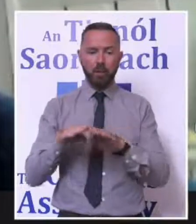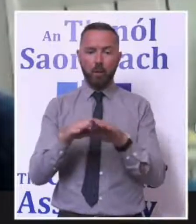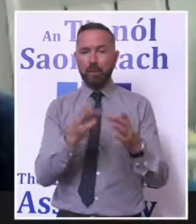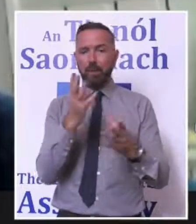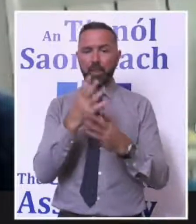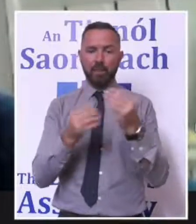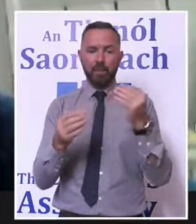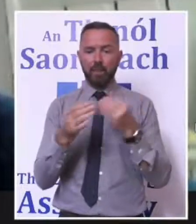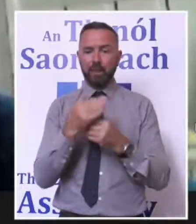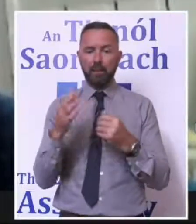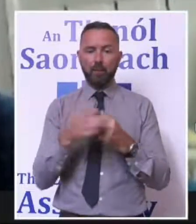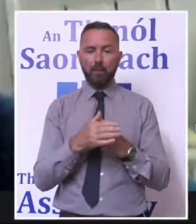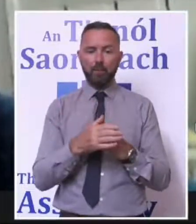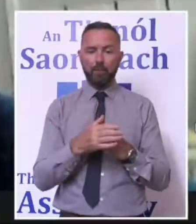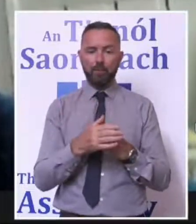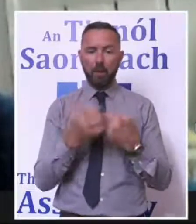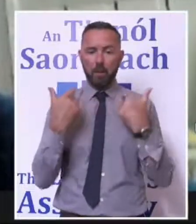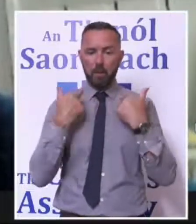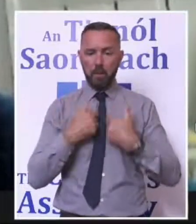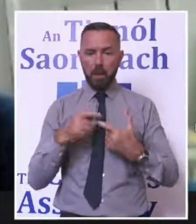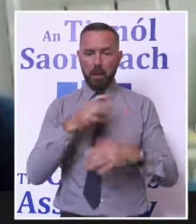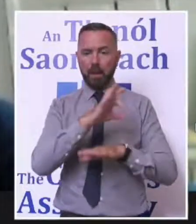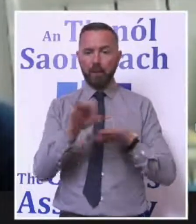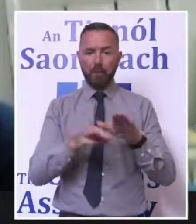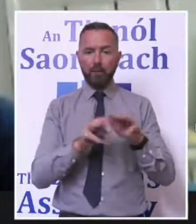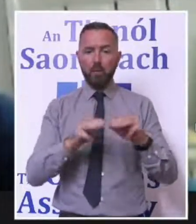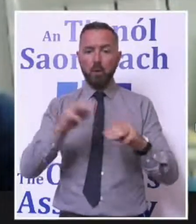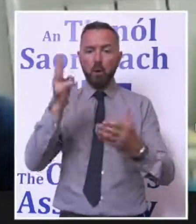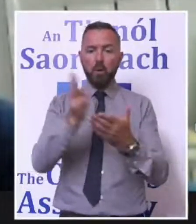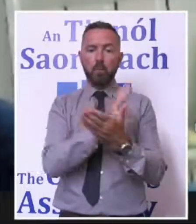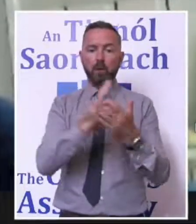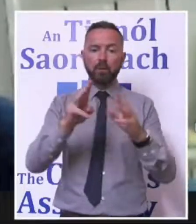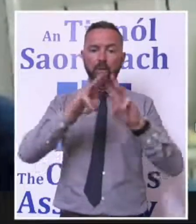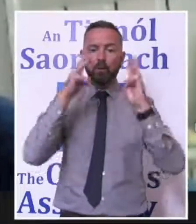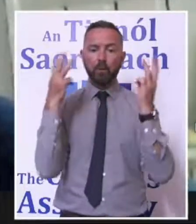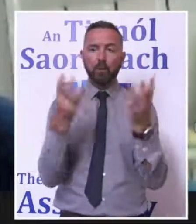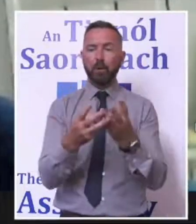of mayoral government across most parts of the globe.